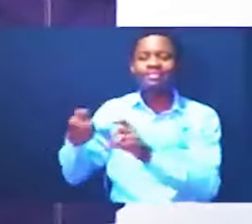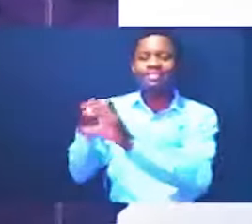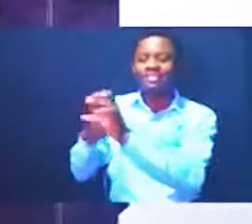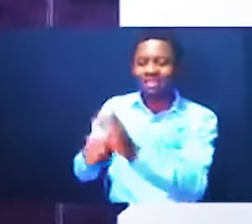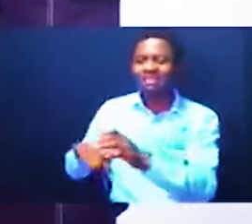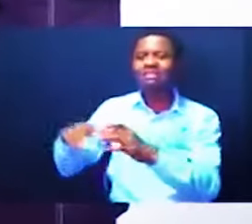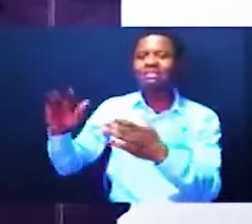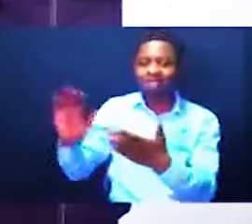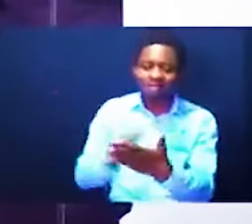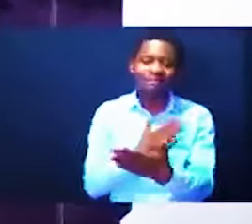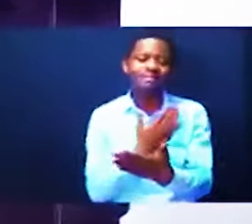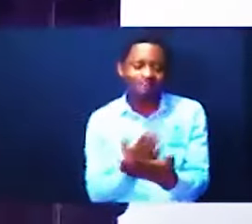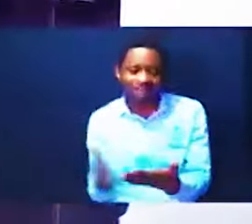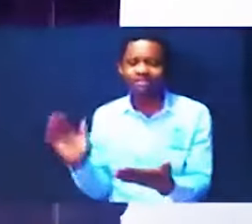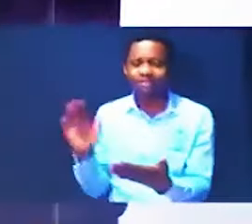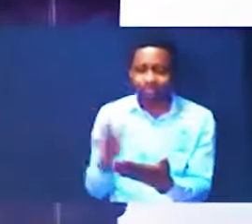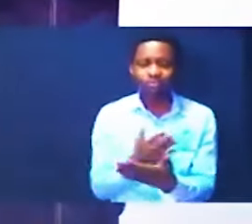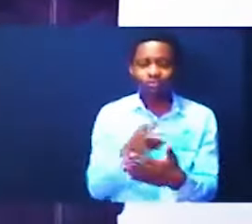of 1 Samuel